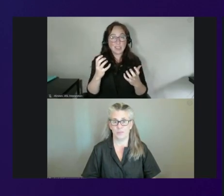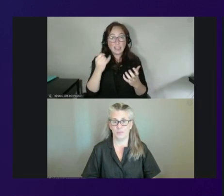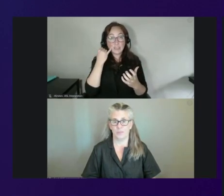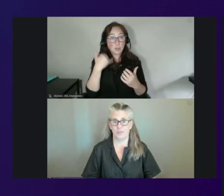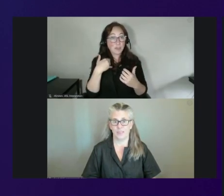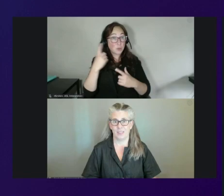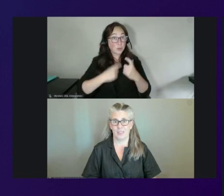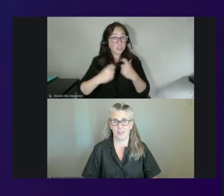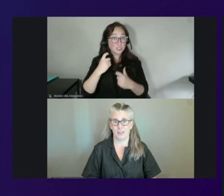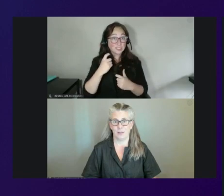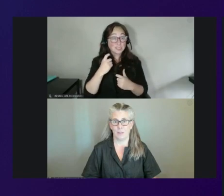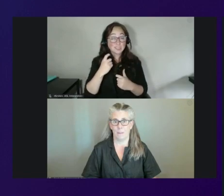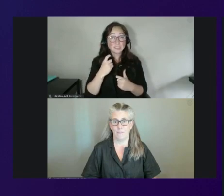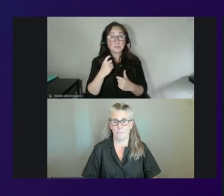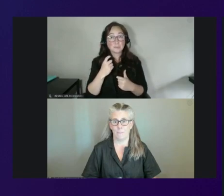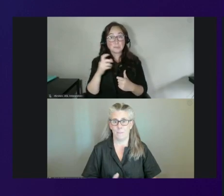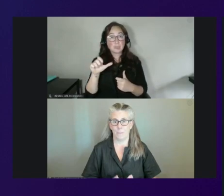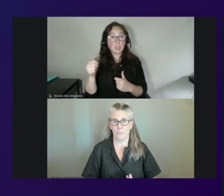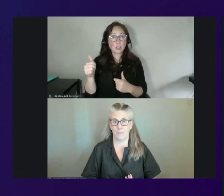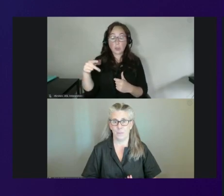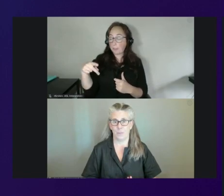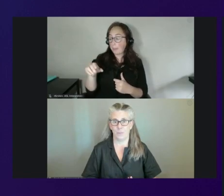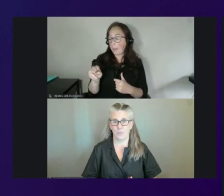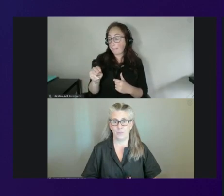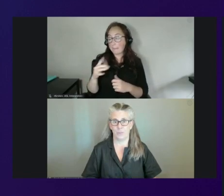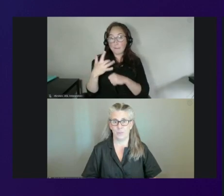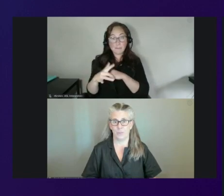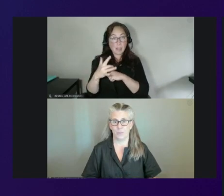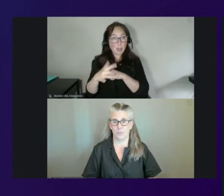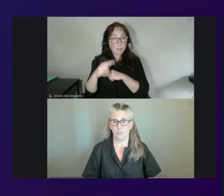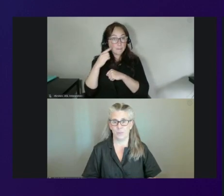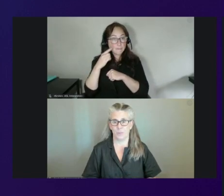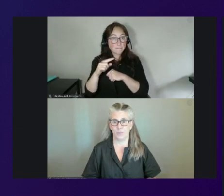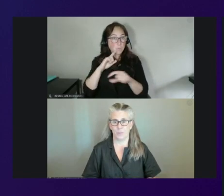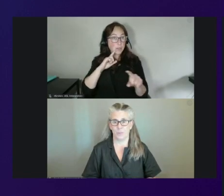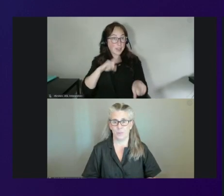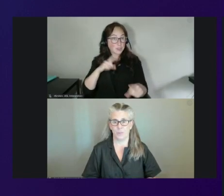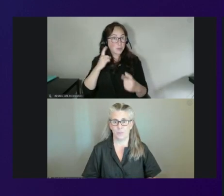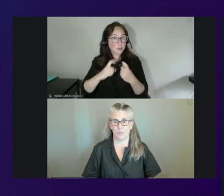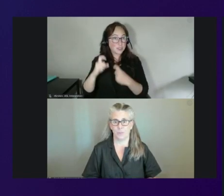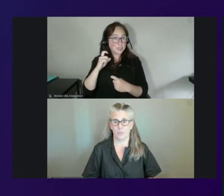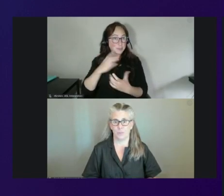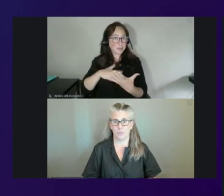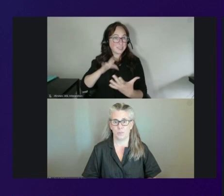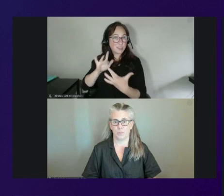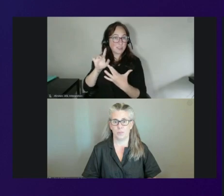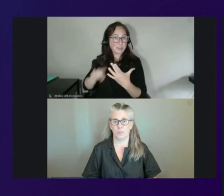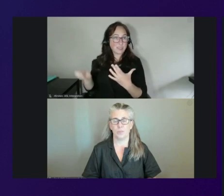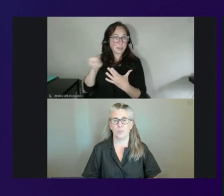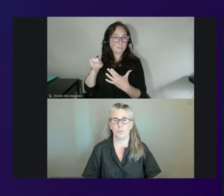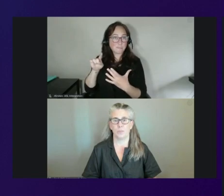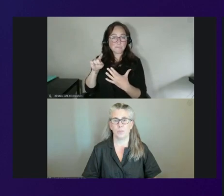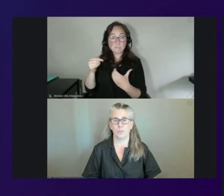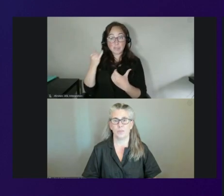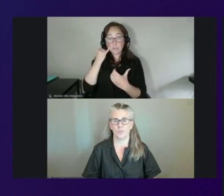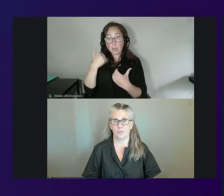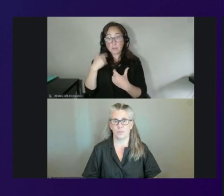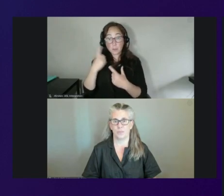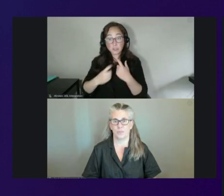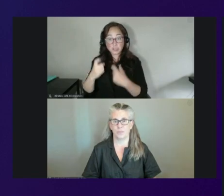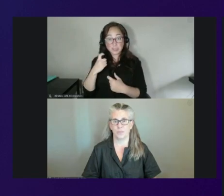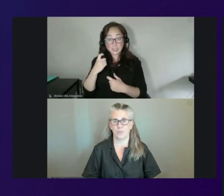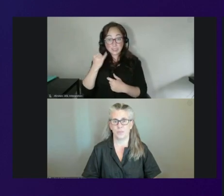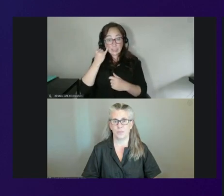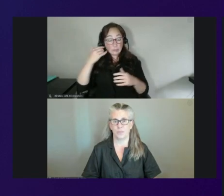in addition, our other PMs are in the chats for the live stream, so please hit them up with further questions. But in case you haven't checked